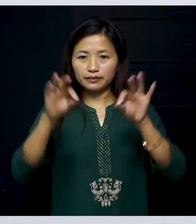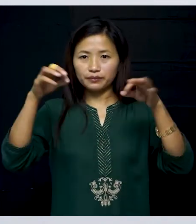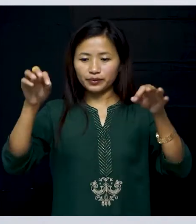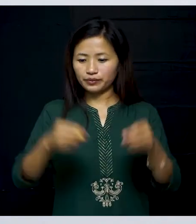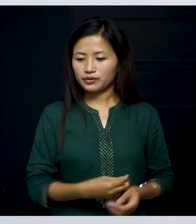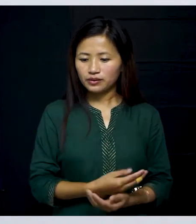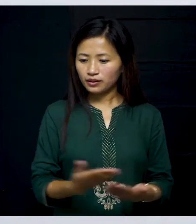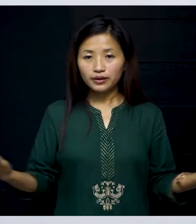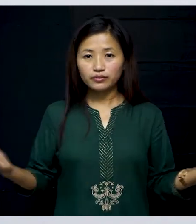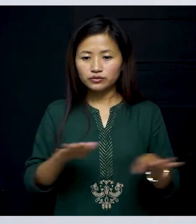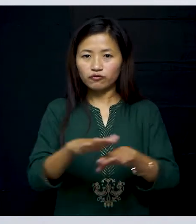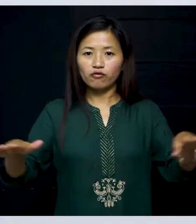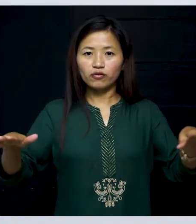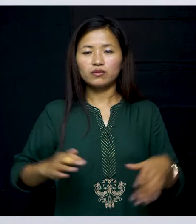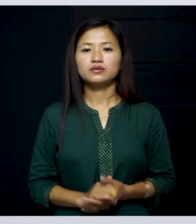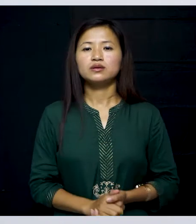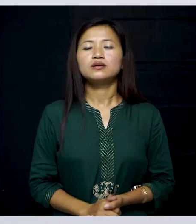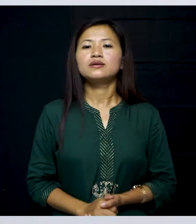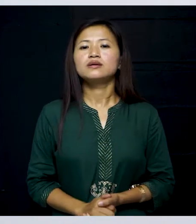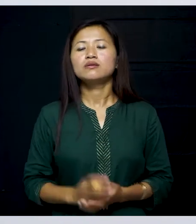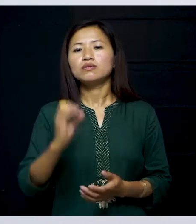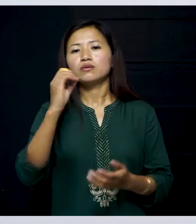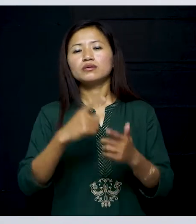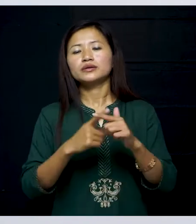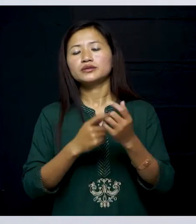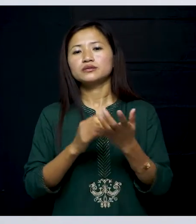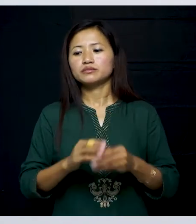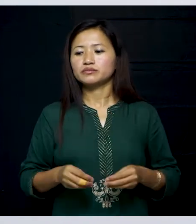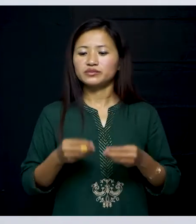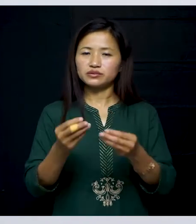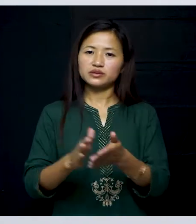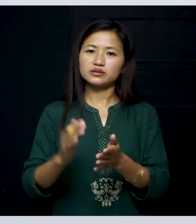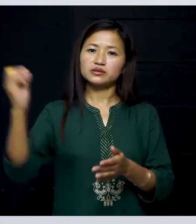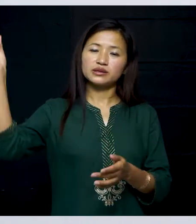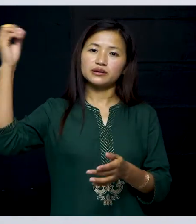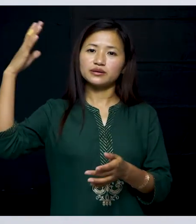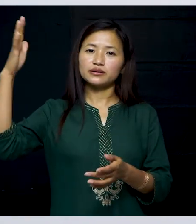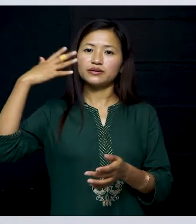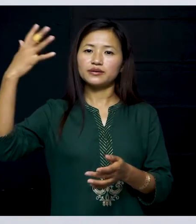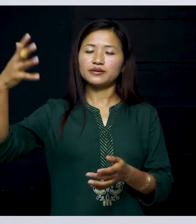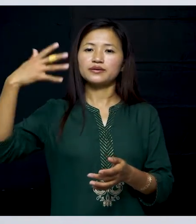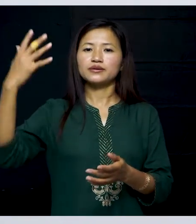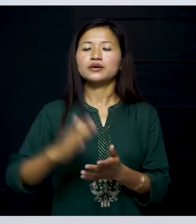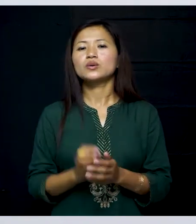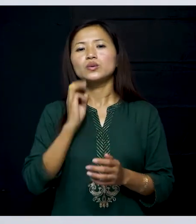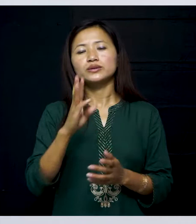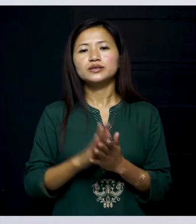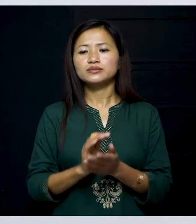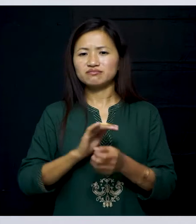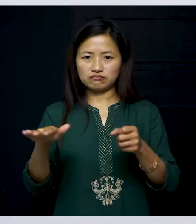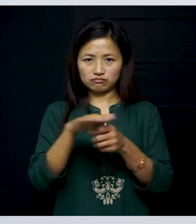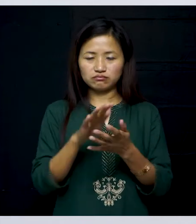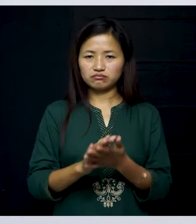firewood lying on the floor, and then oxygen is always present in the air. So will that be enough to make a